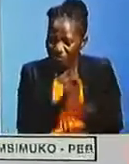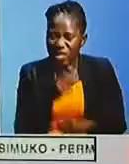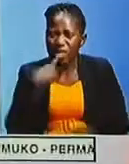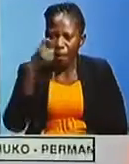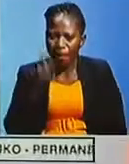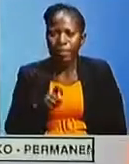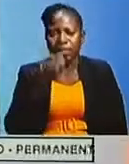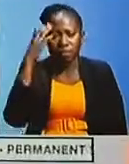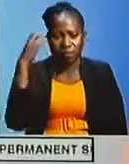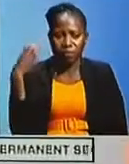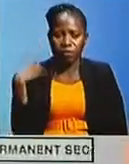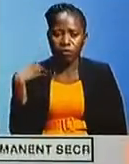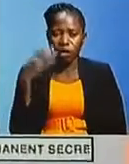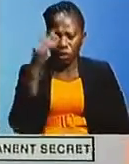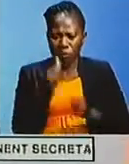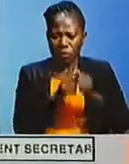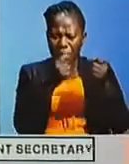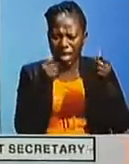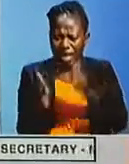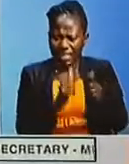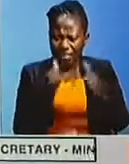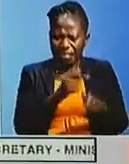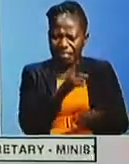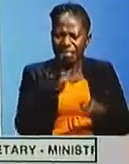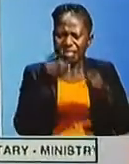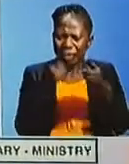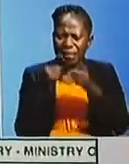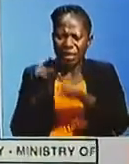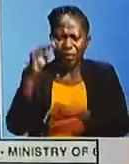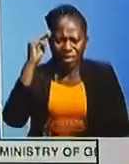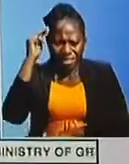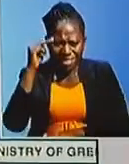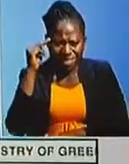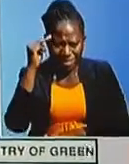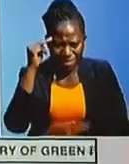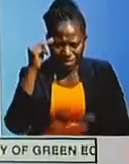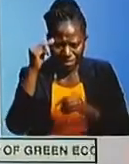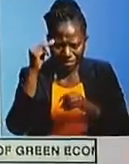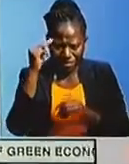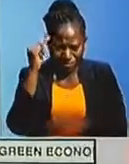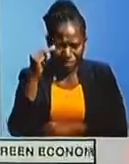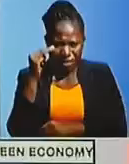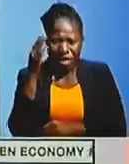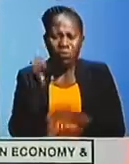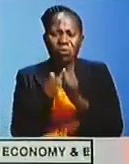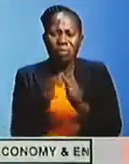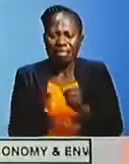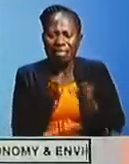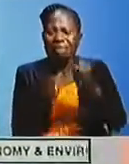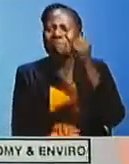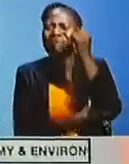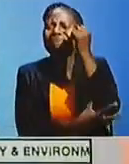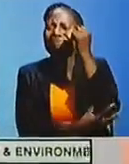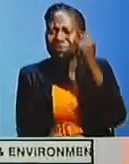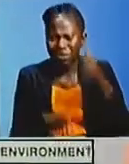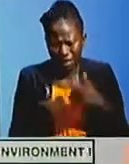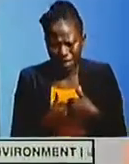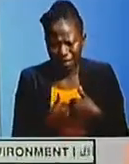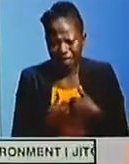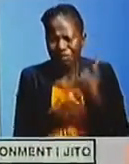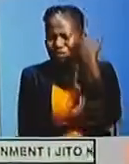Because most of these activities that have been happening in the ministry as a result of poor systems or not having proper systems